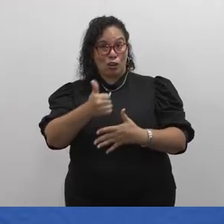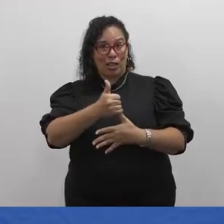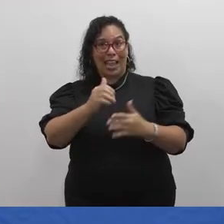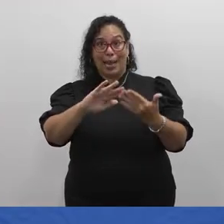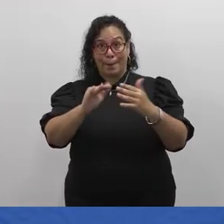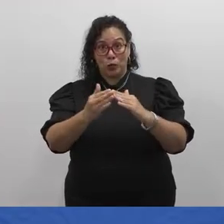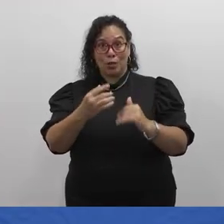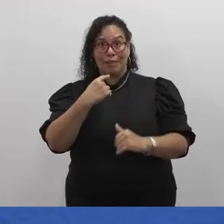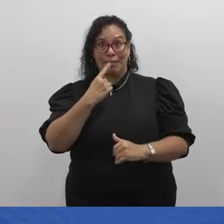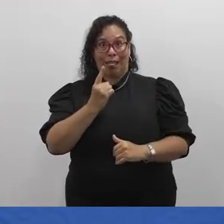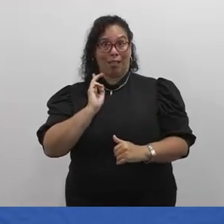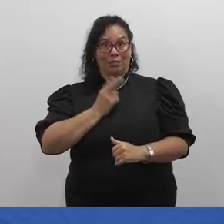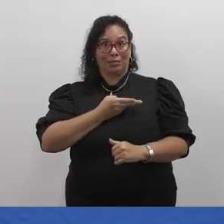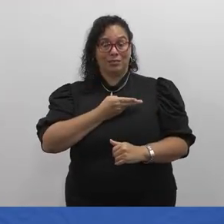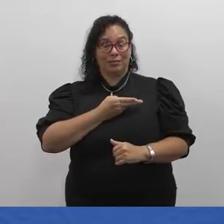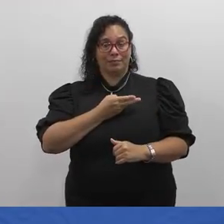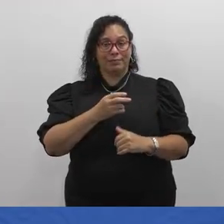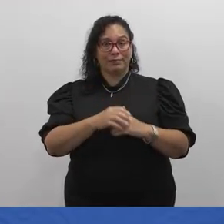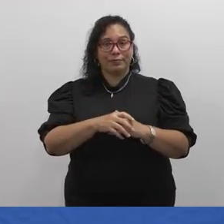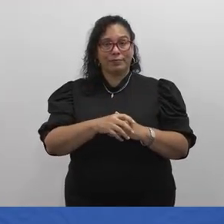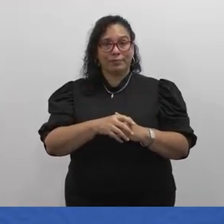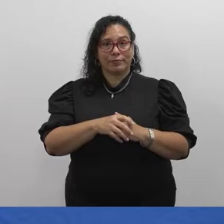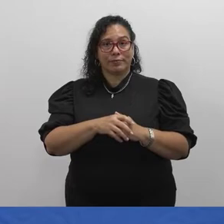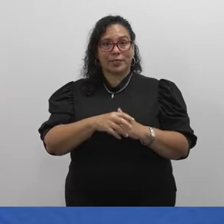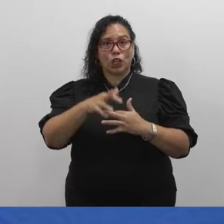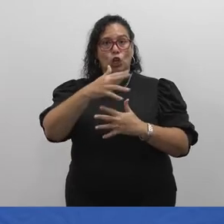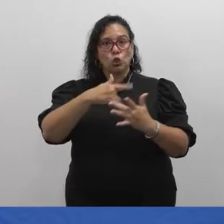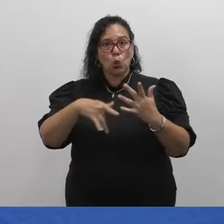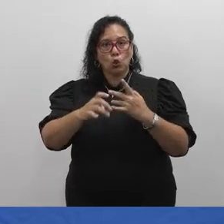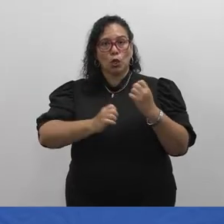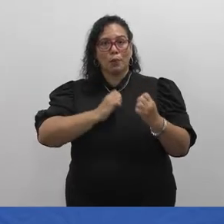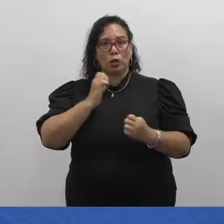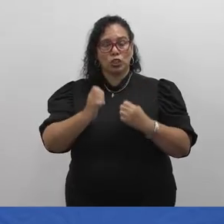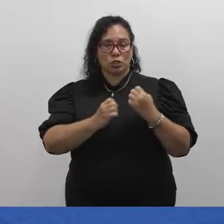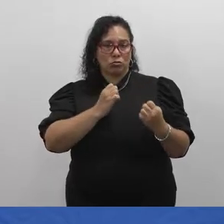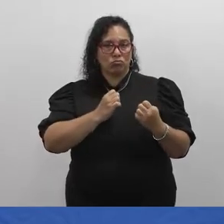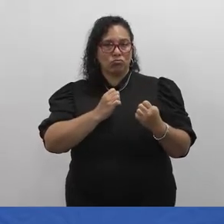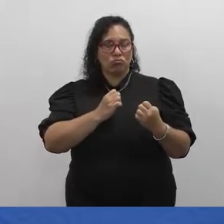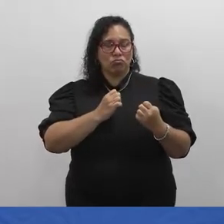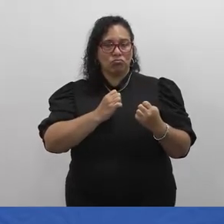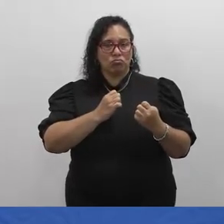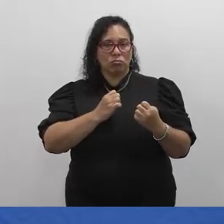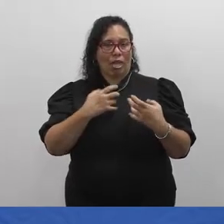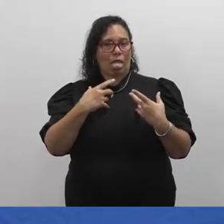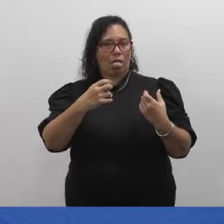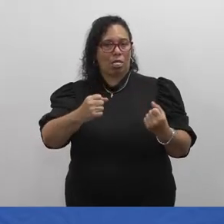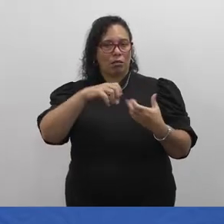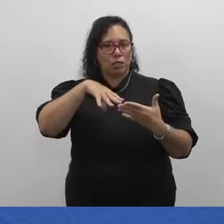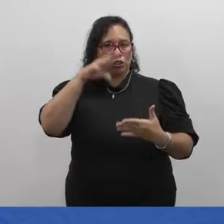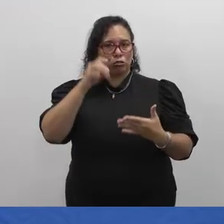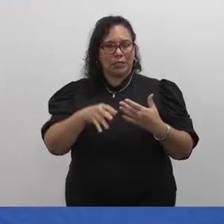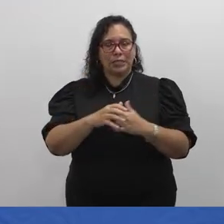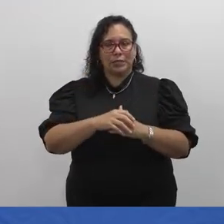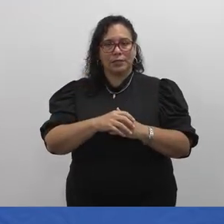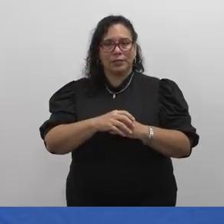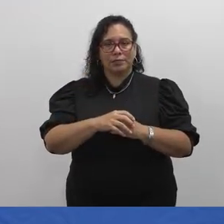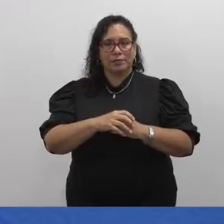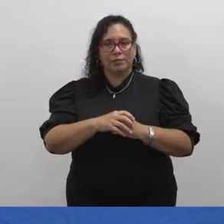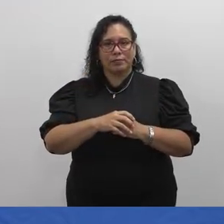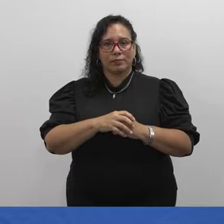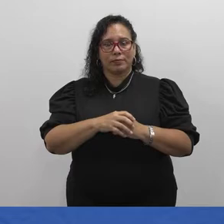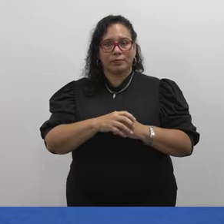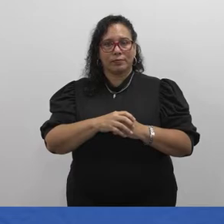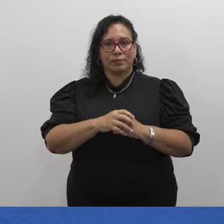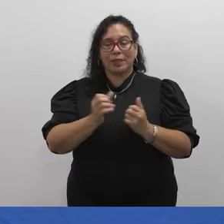moving forward, is around the social and emotional well-being of students. We've heard how